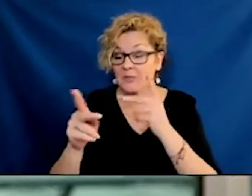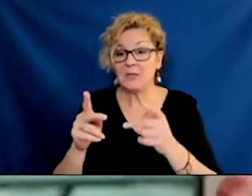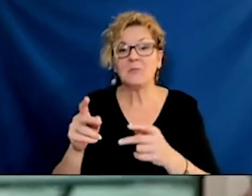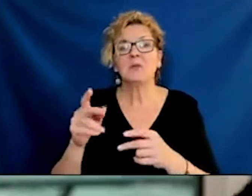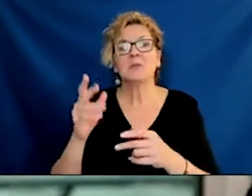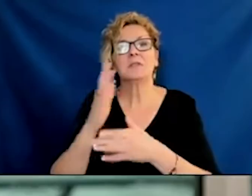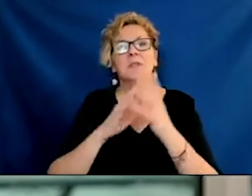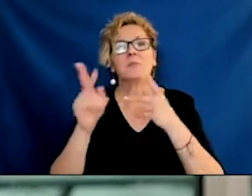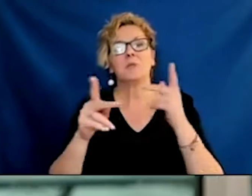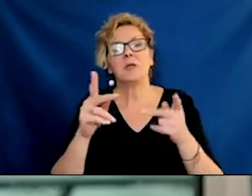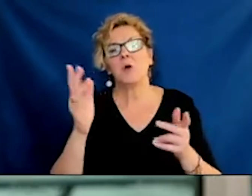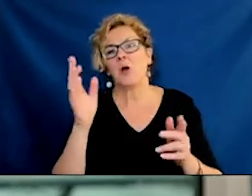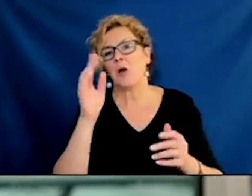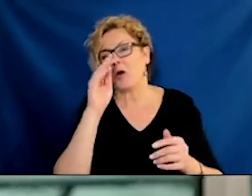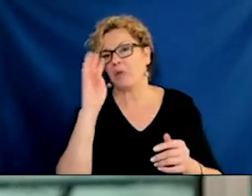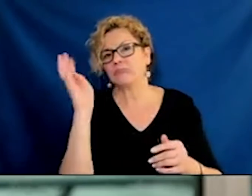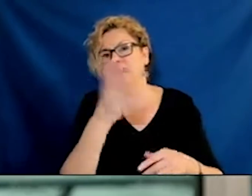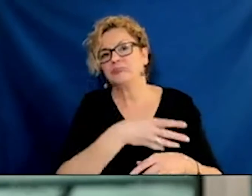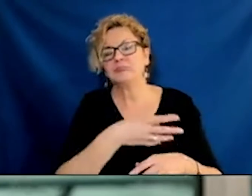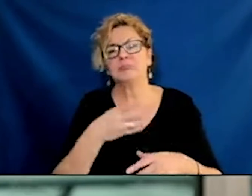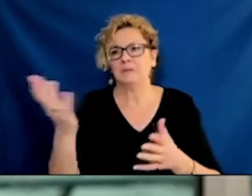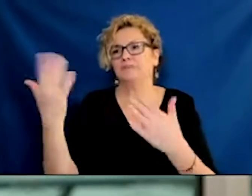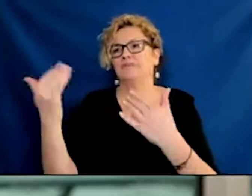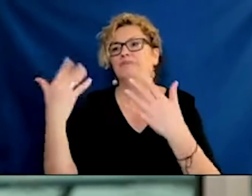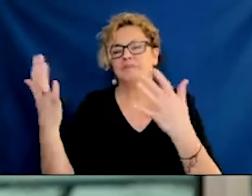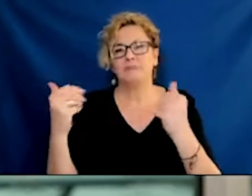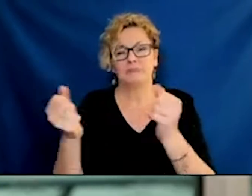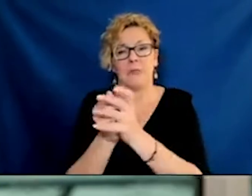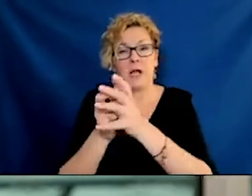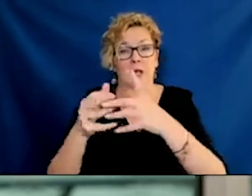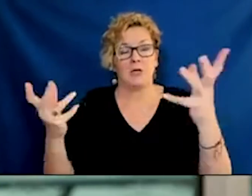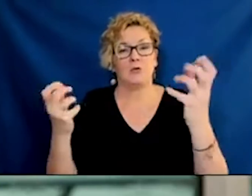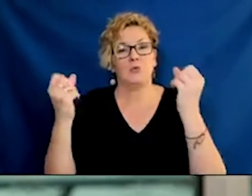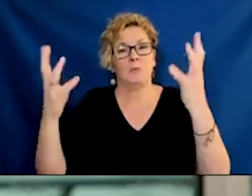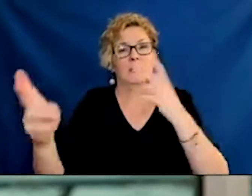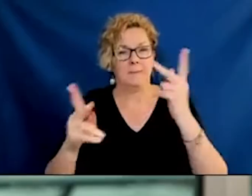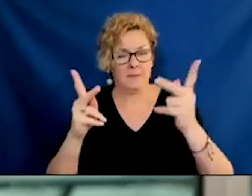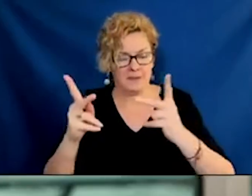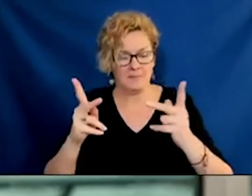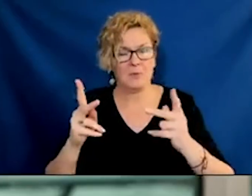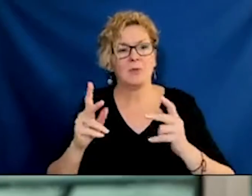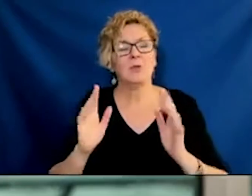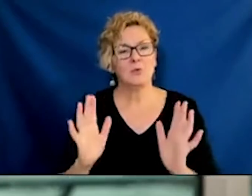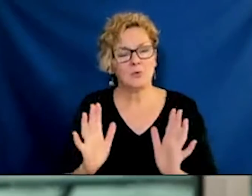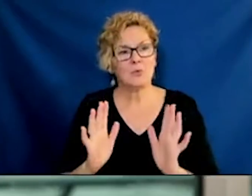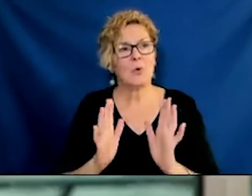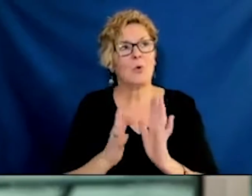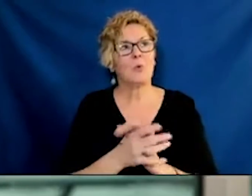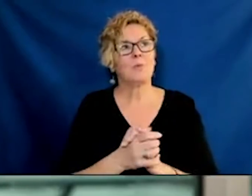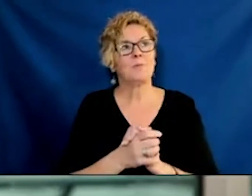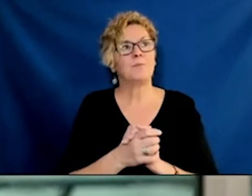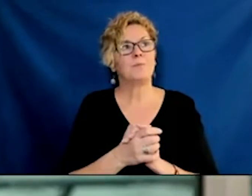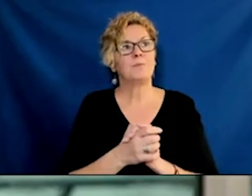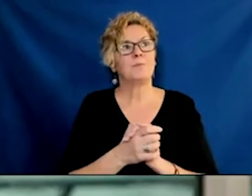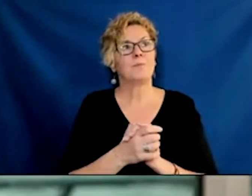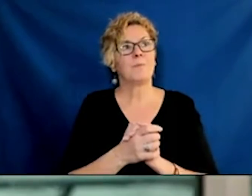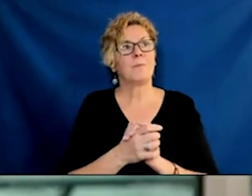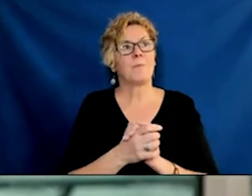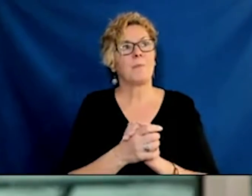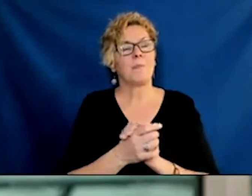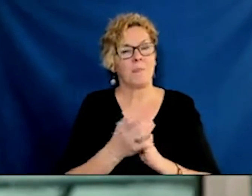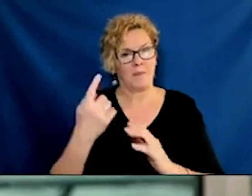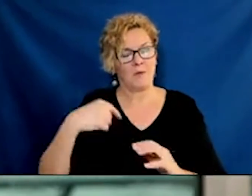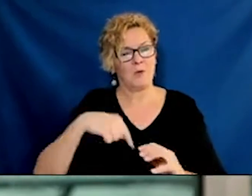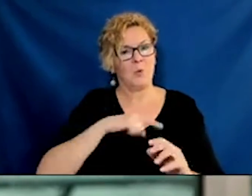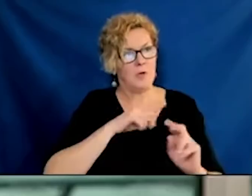that. So those are things that we are working with behind the scenes with our different